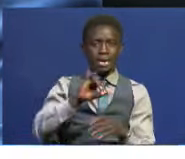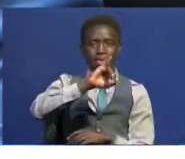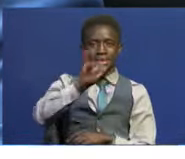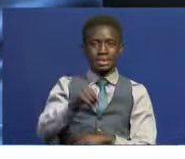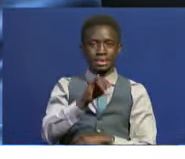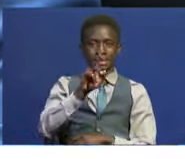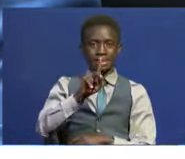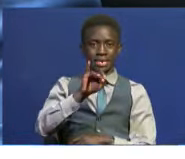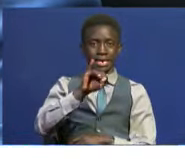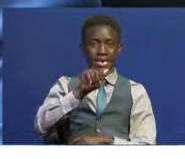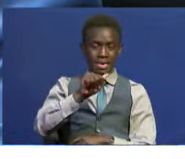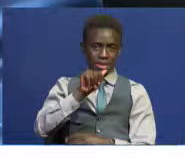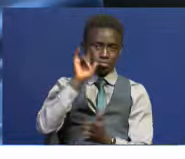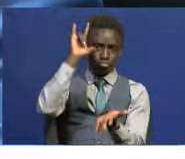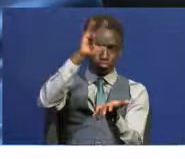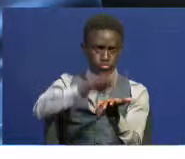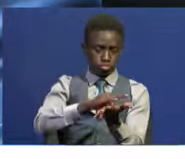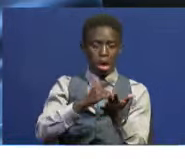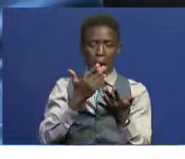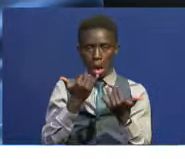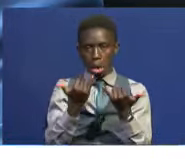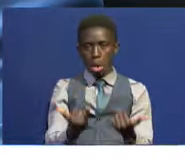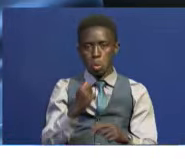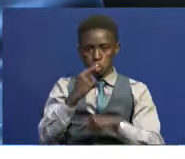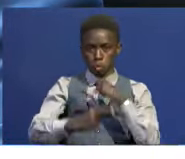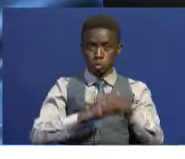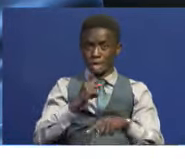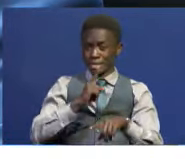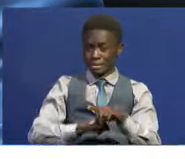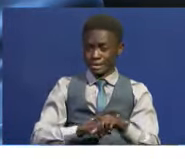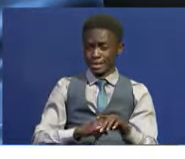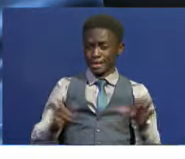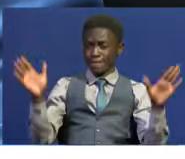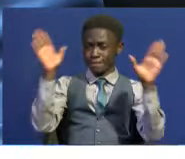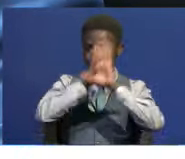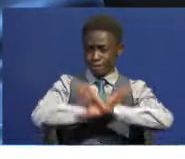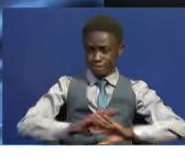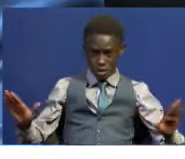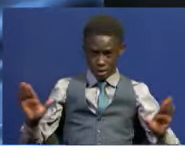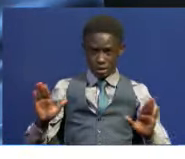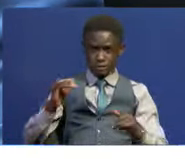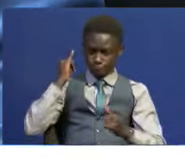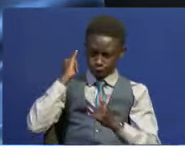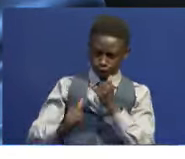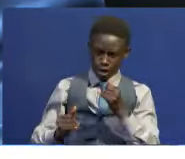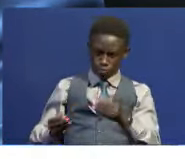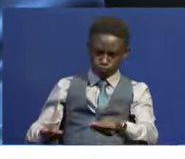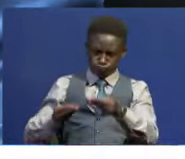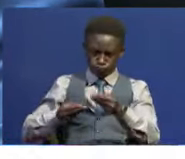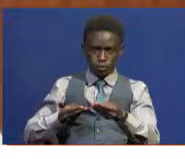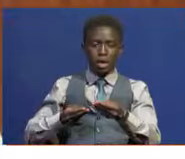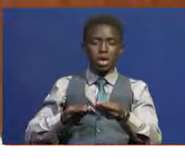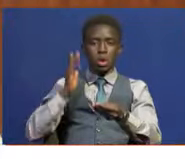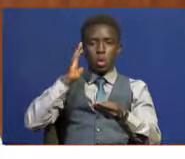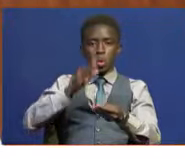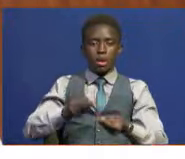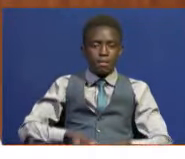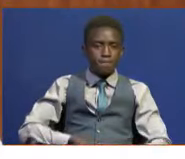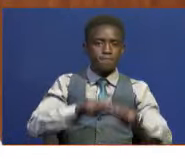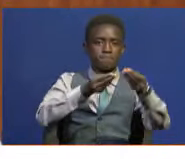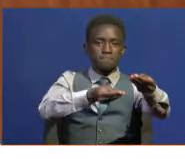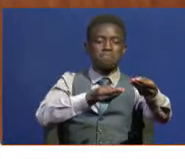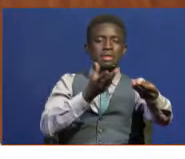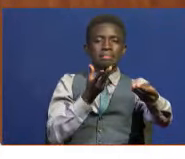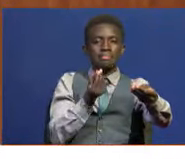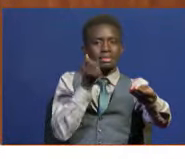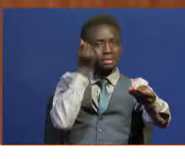Airport is currently ongoing. Once finalized, the National Treasury will give a comprehensive submission on the same.